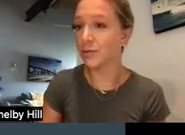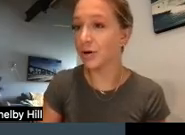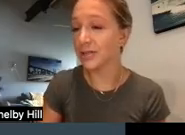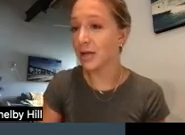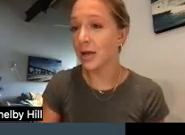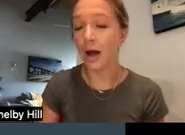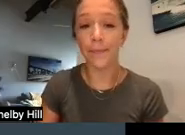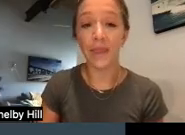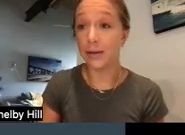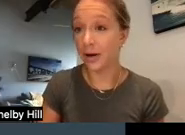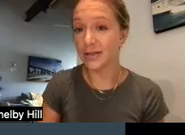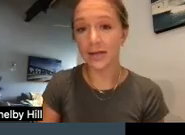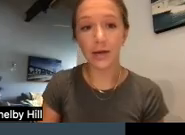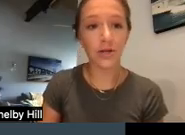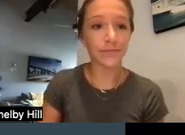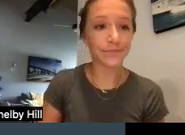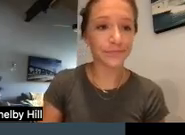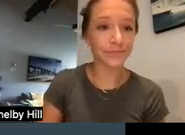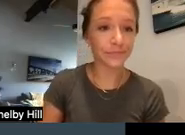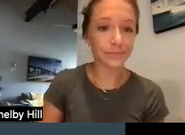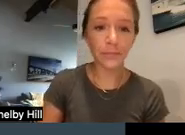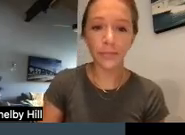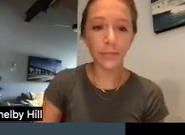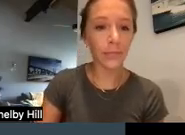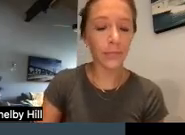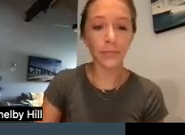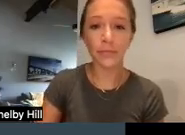communication disorders in American Sign Language.